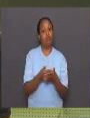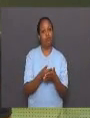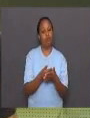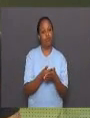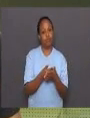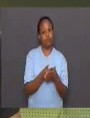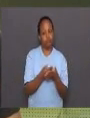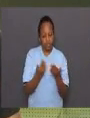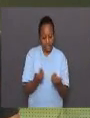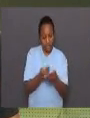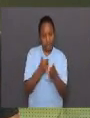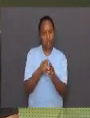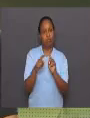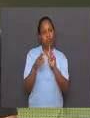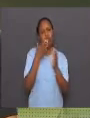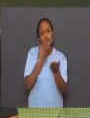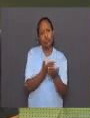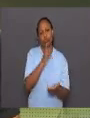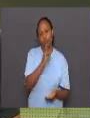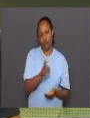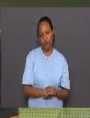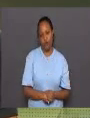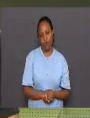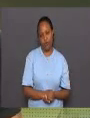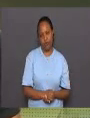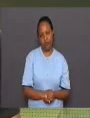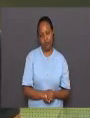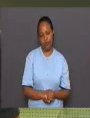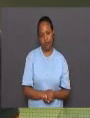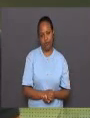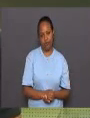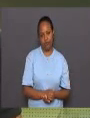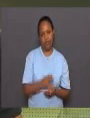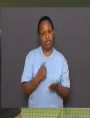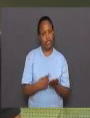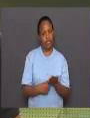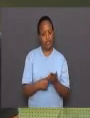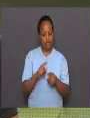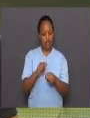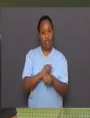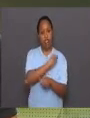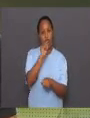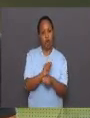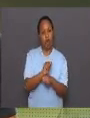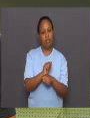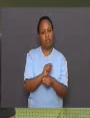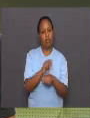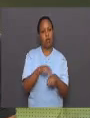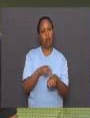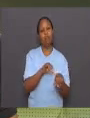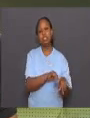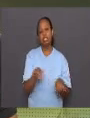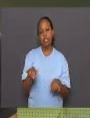ultimately positive, and it is important to know that institutions like the